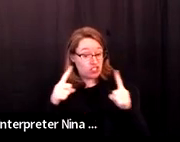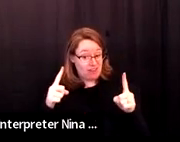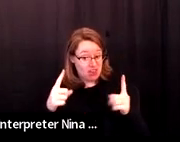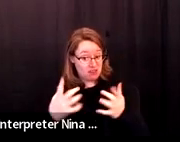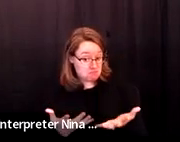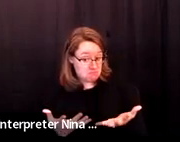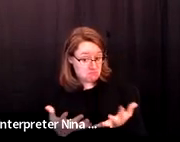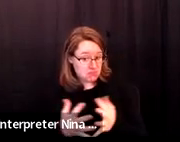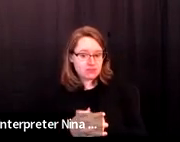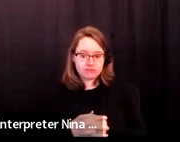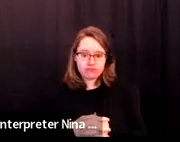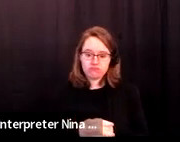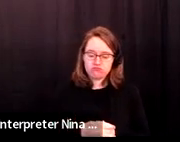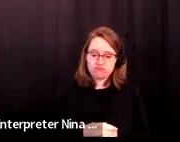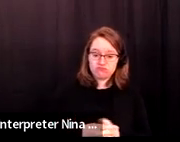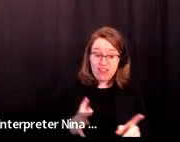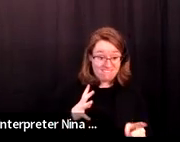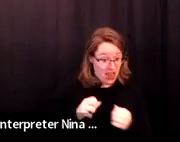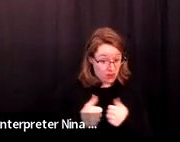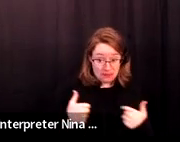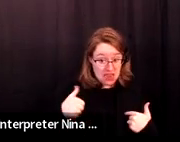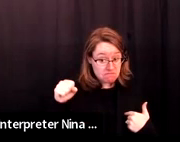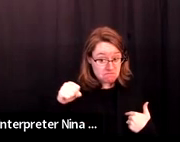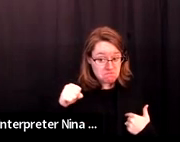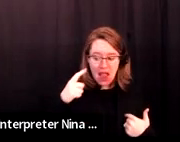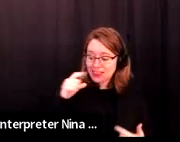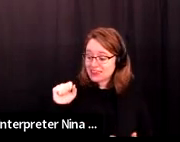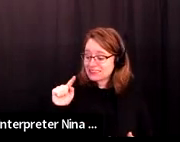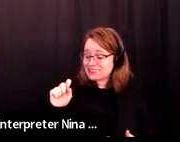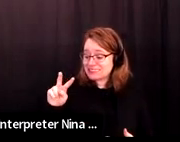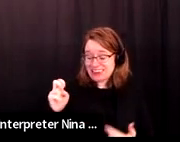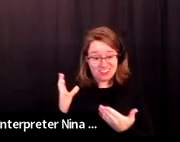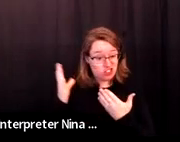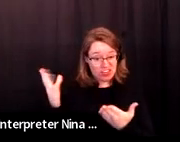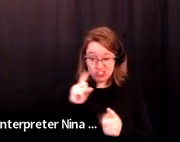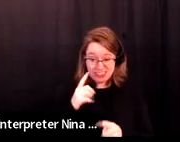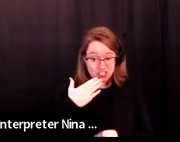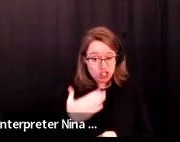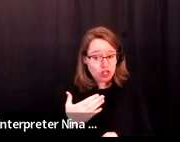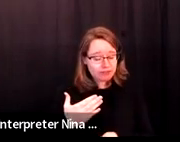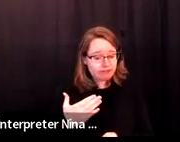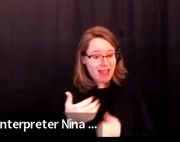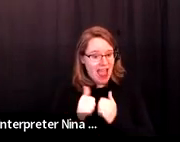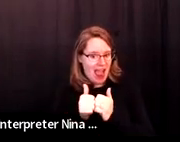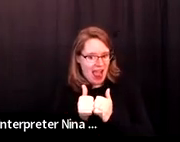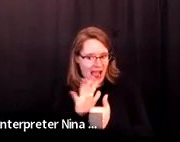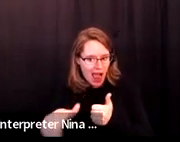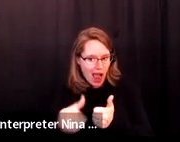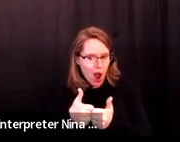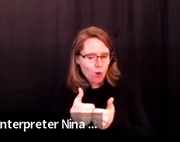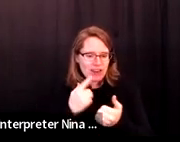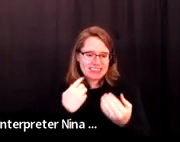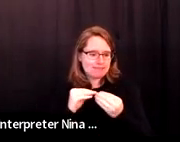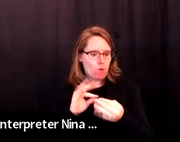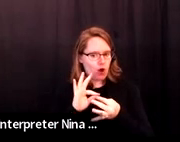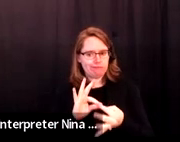That certainly would be fine with me, and I think Steve's suggestion is a good one. Actually, that some of the hows may be more about the next